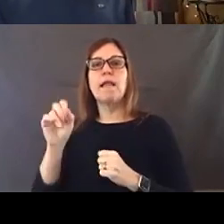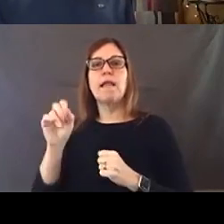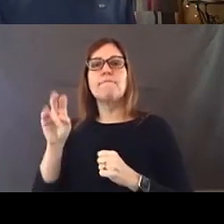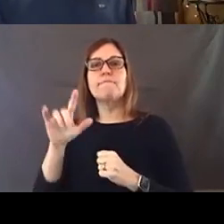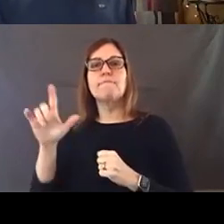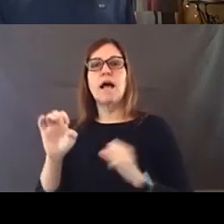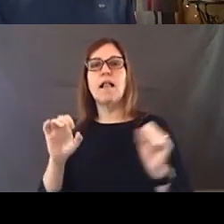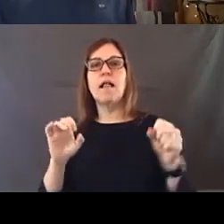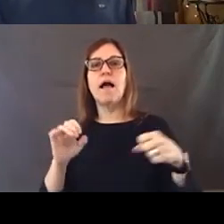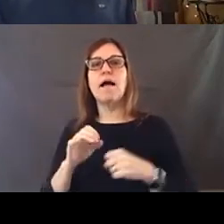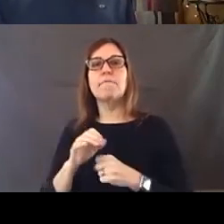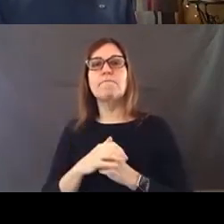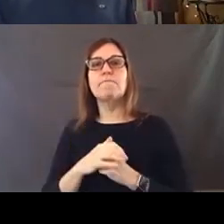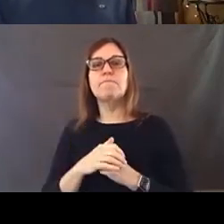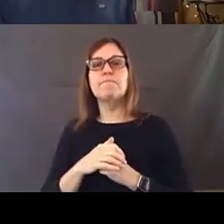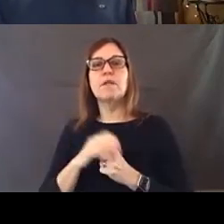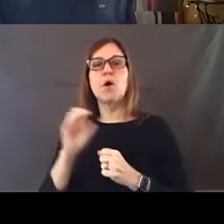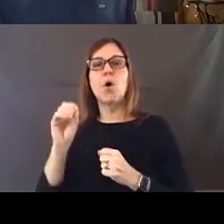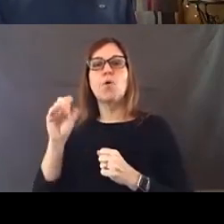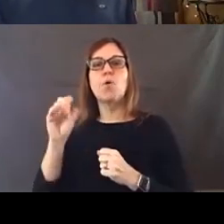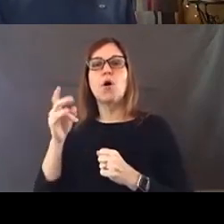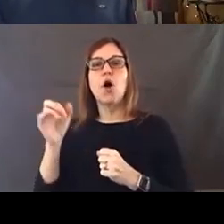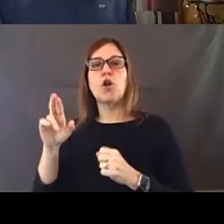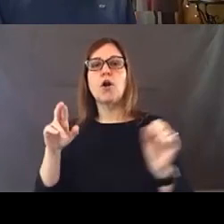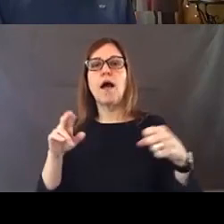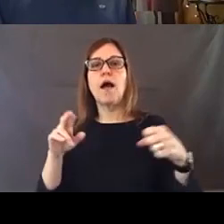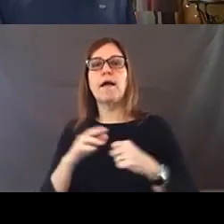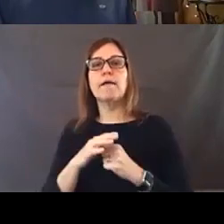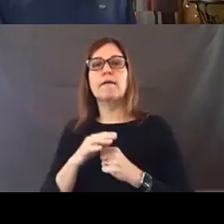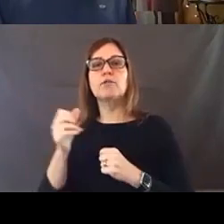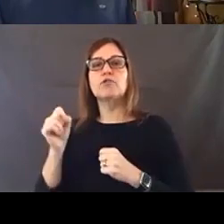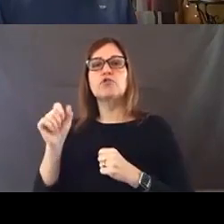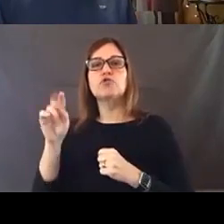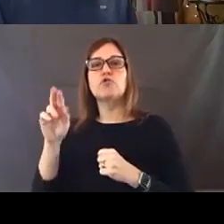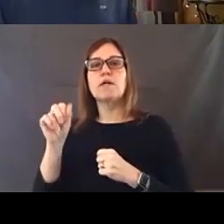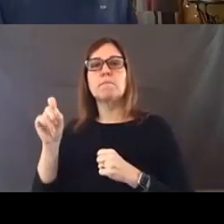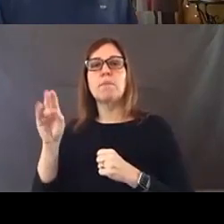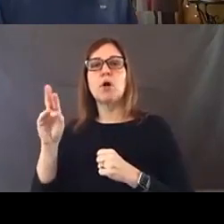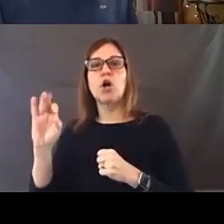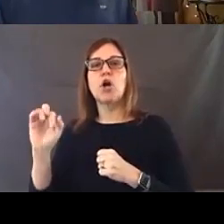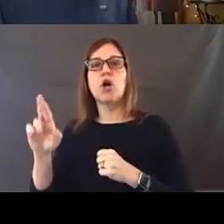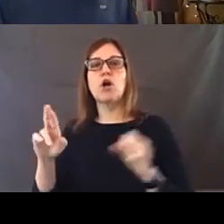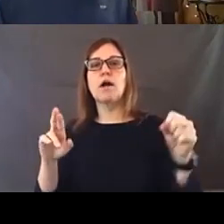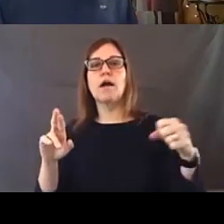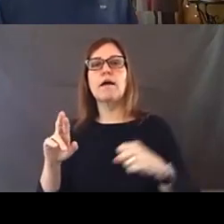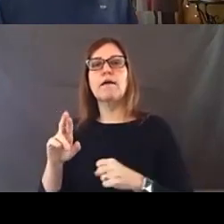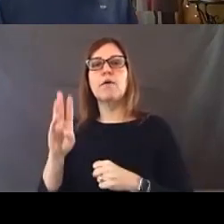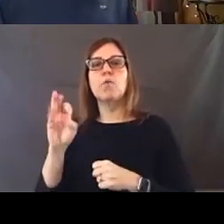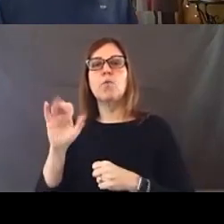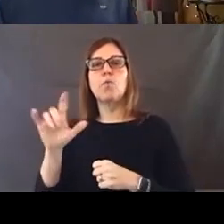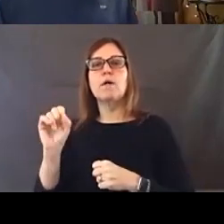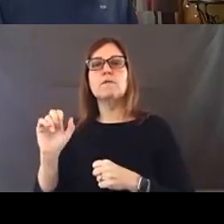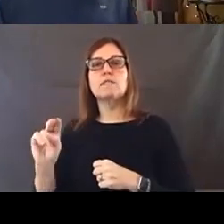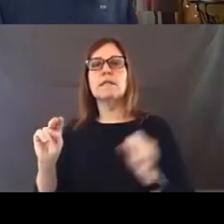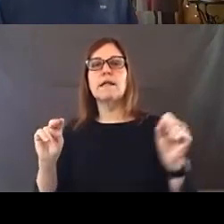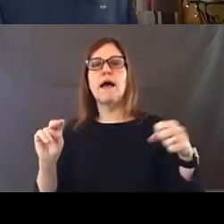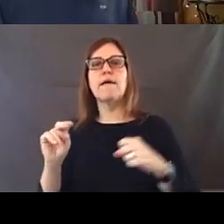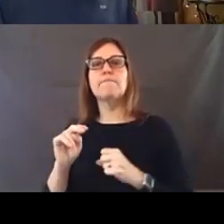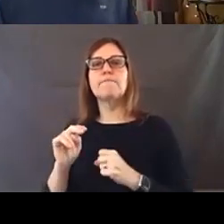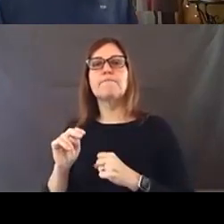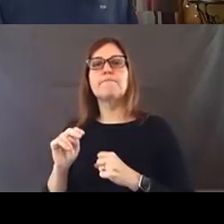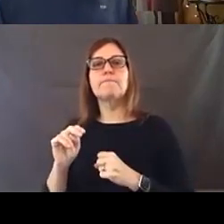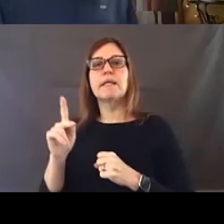Aye. Mr. O'Connor. Aye. Ms. Strasburger. Aye. Mr. Wilson. Aye.